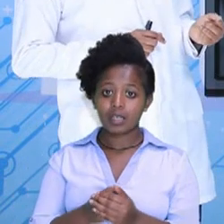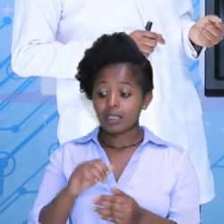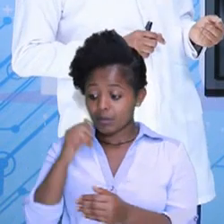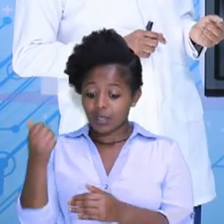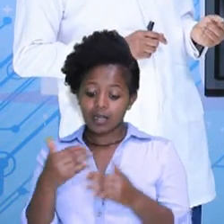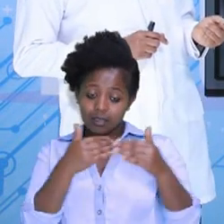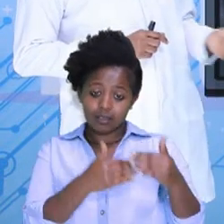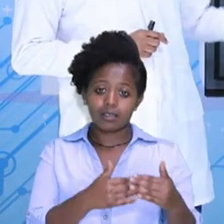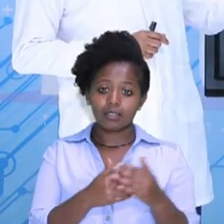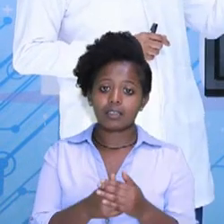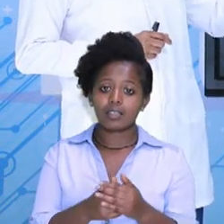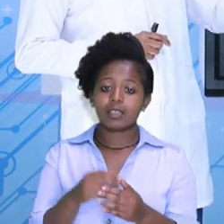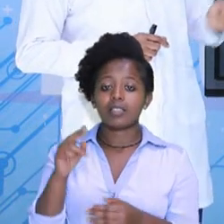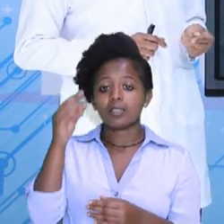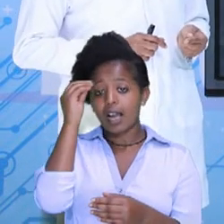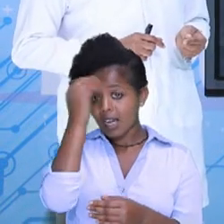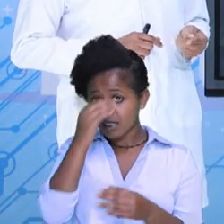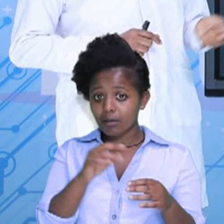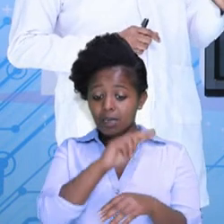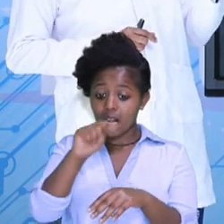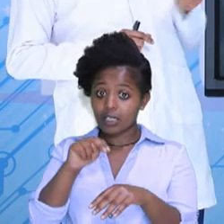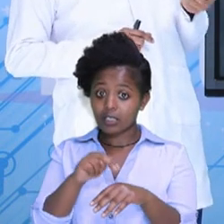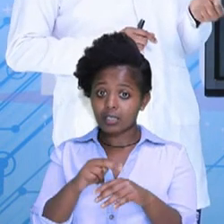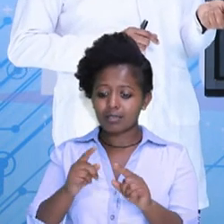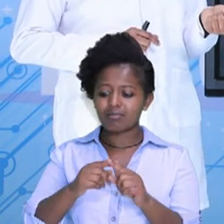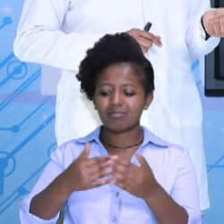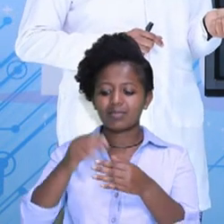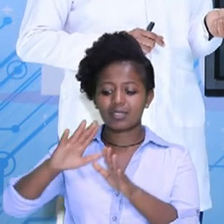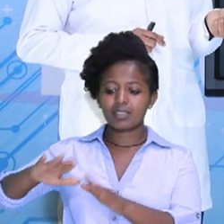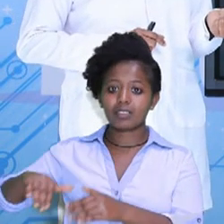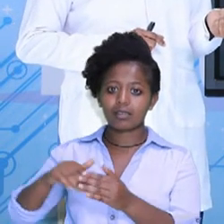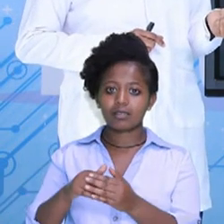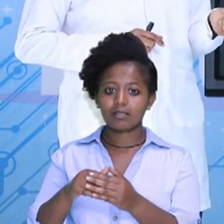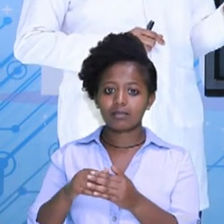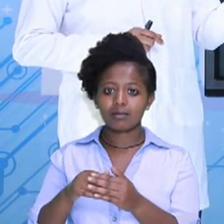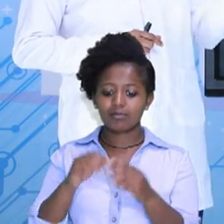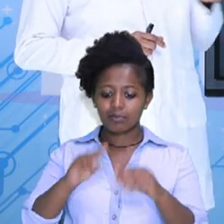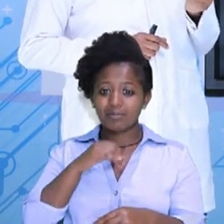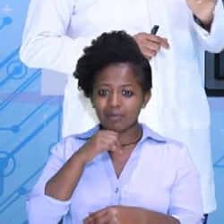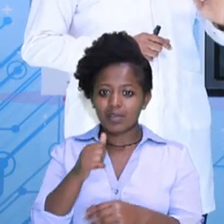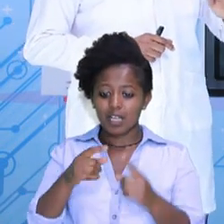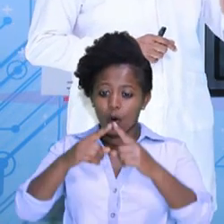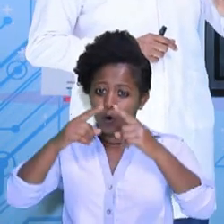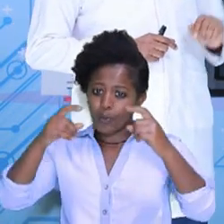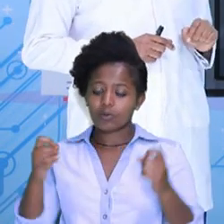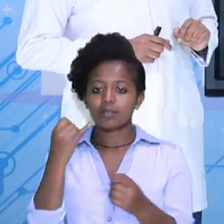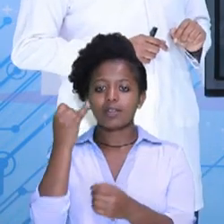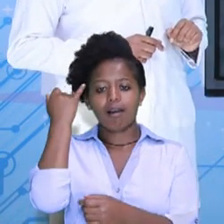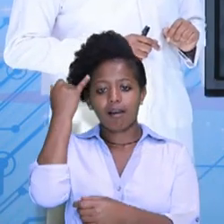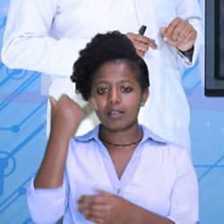side, the Arab nationalists rejected and opposed the